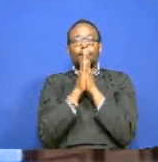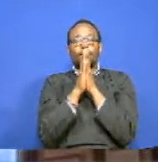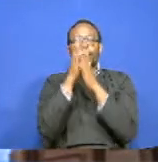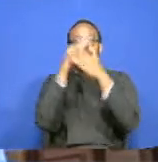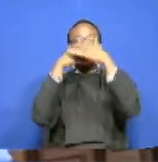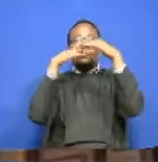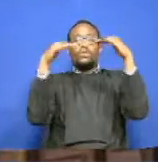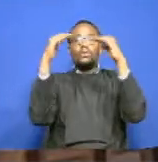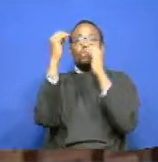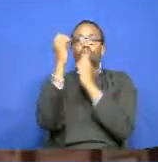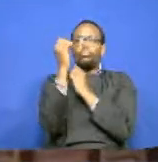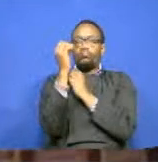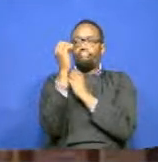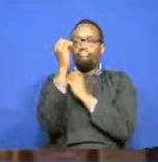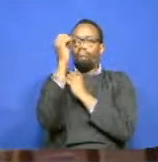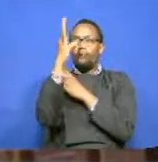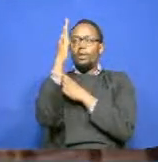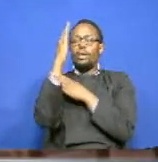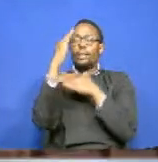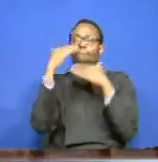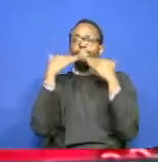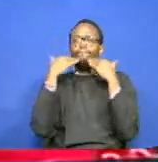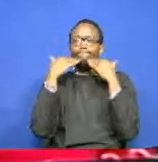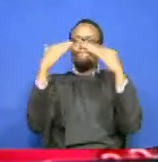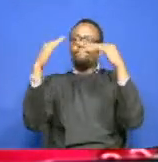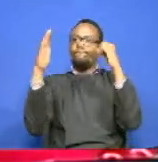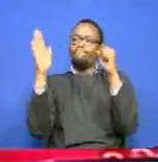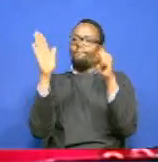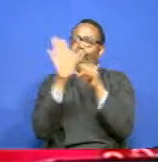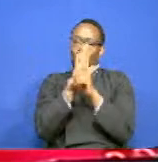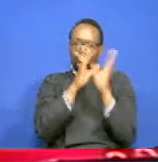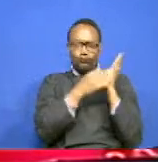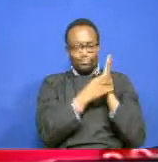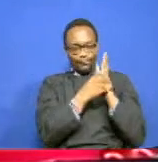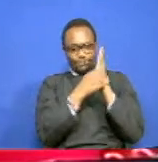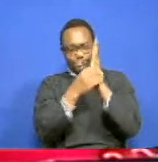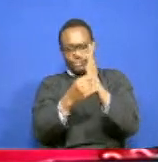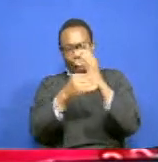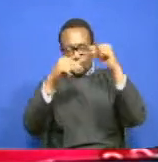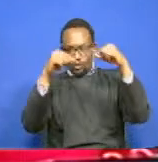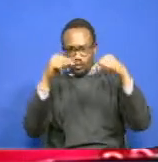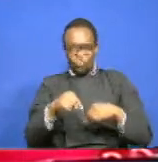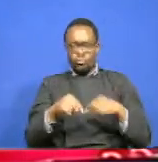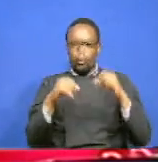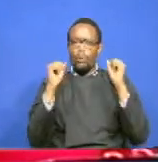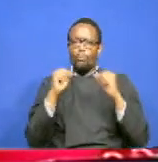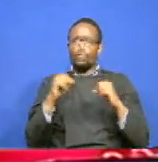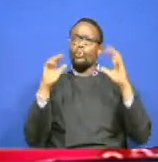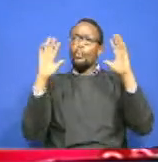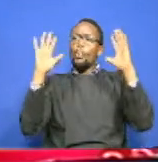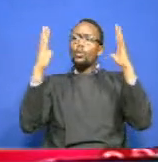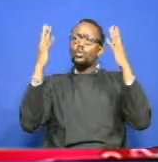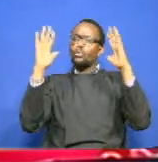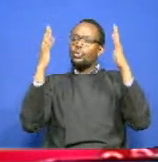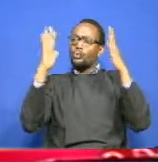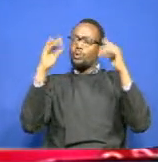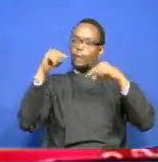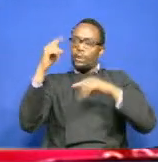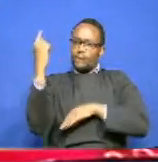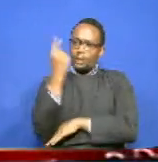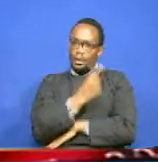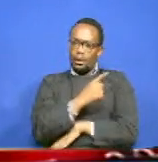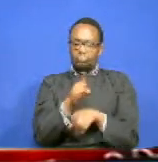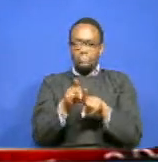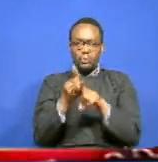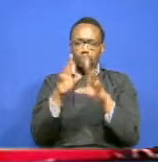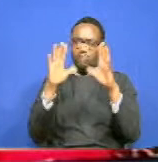Heavenly Father, we are so grateful that you have brought us today to celebrate this day, which we